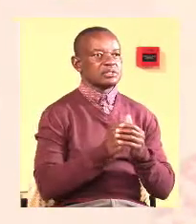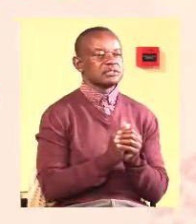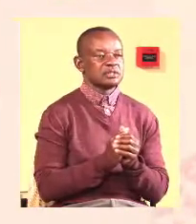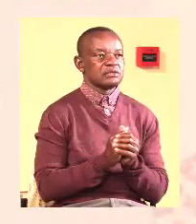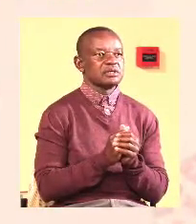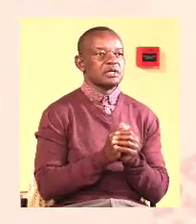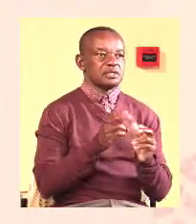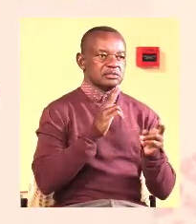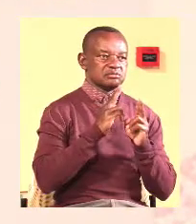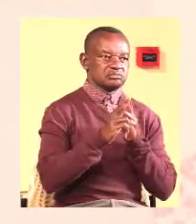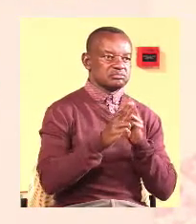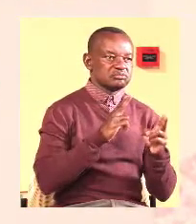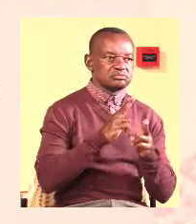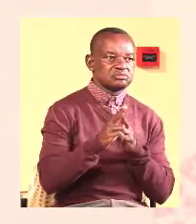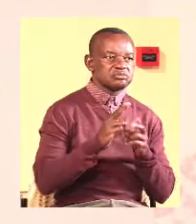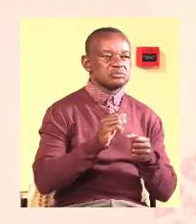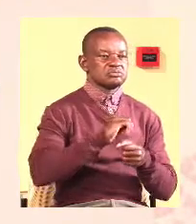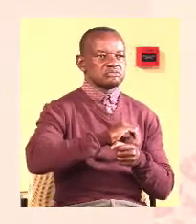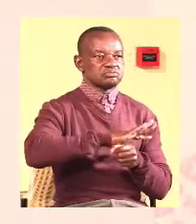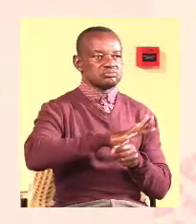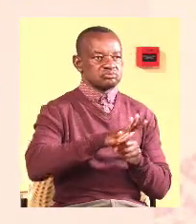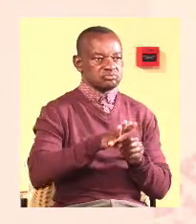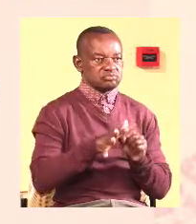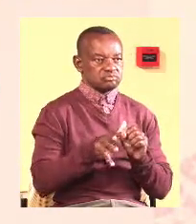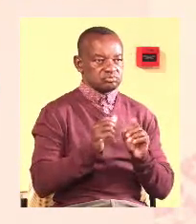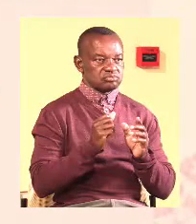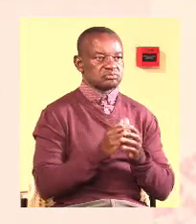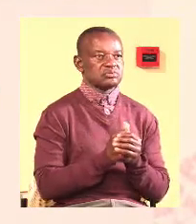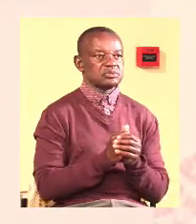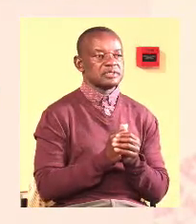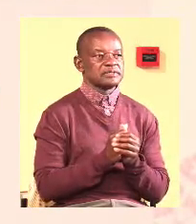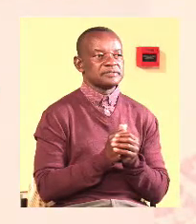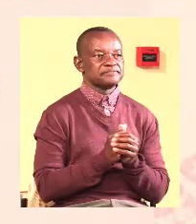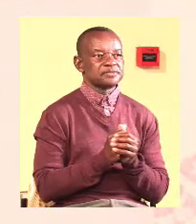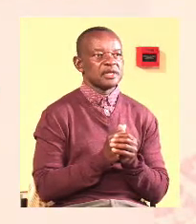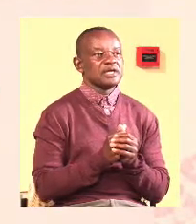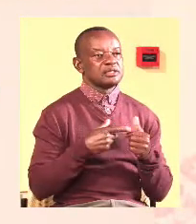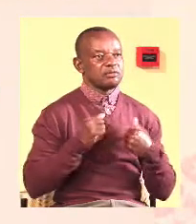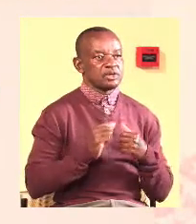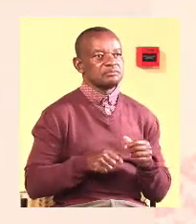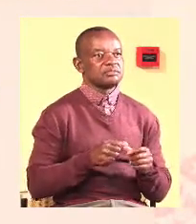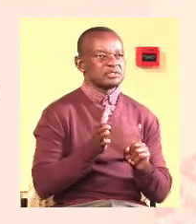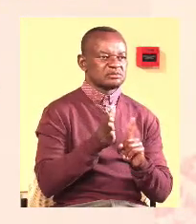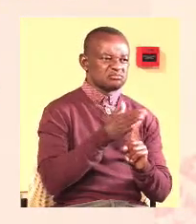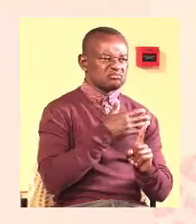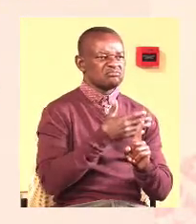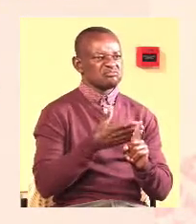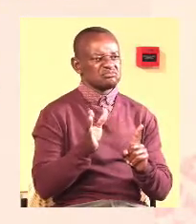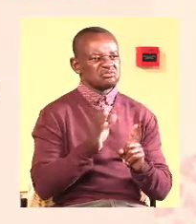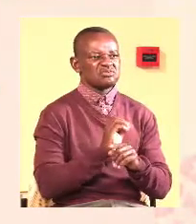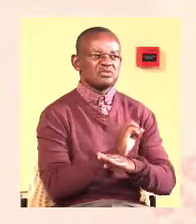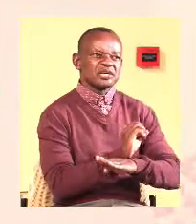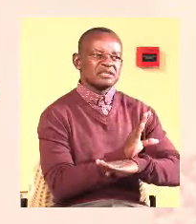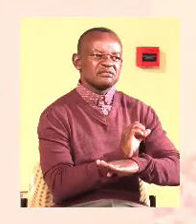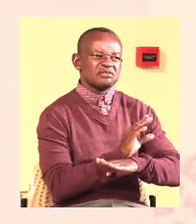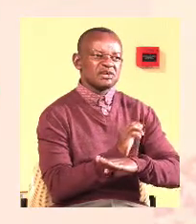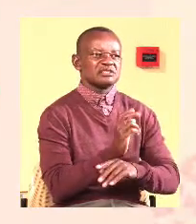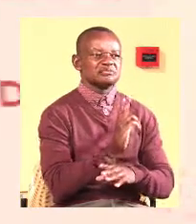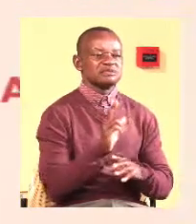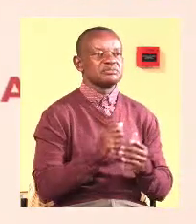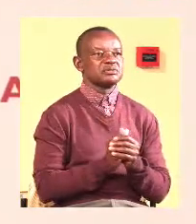very concerned and worried because you still see people moving up and down. And that is not the purpose of the